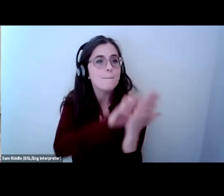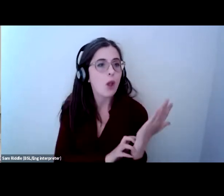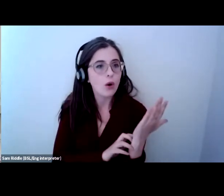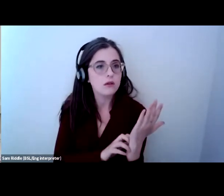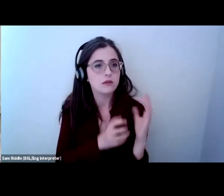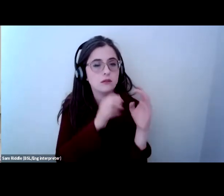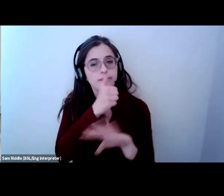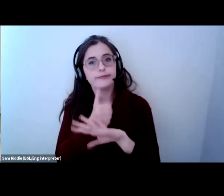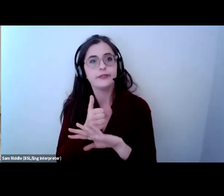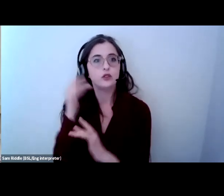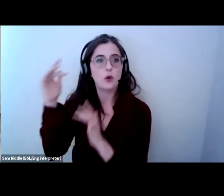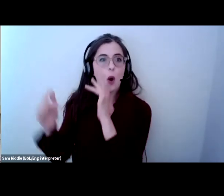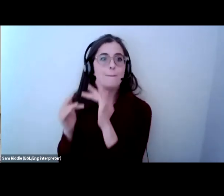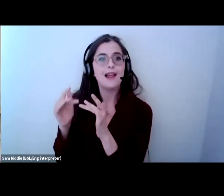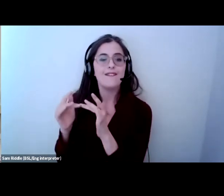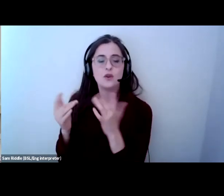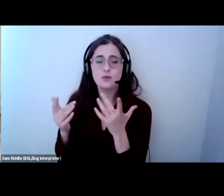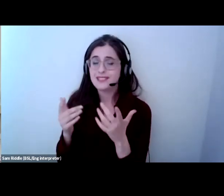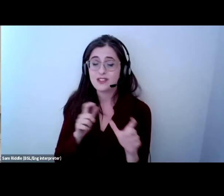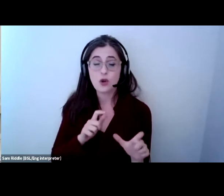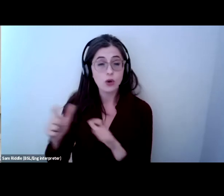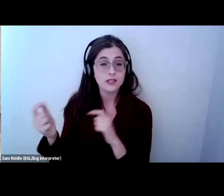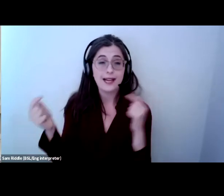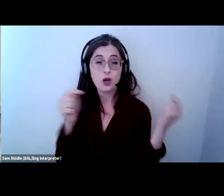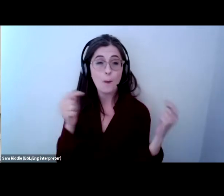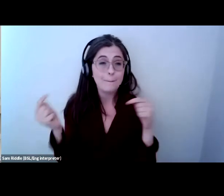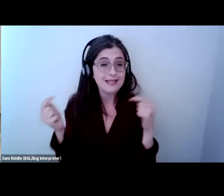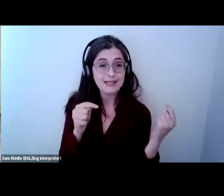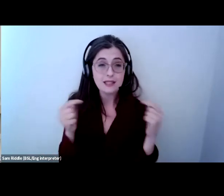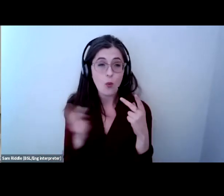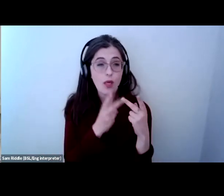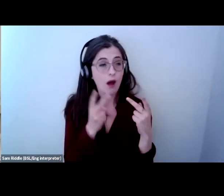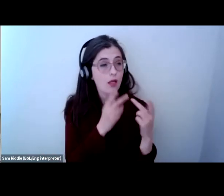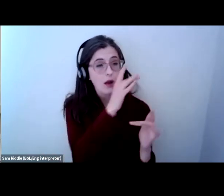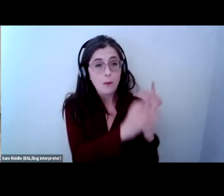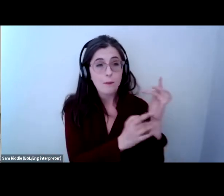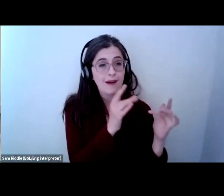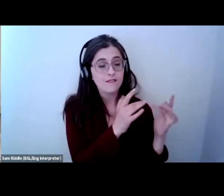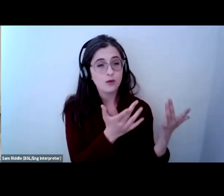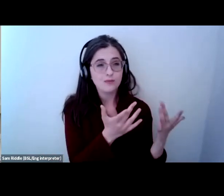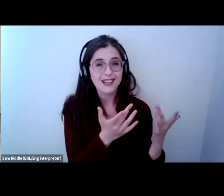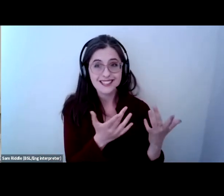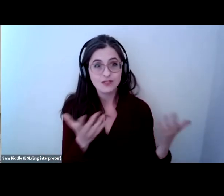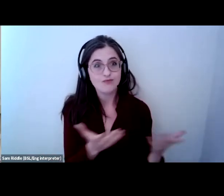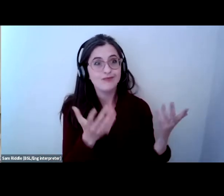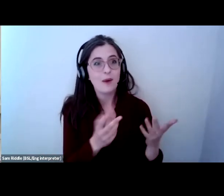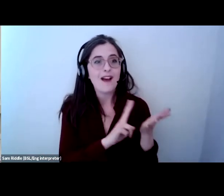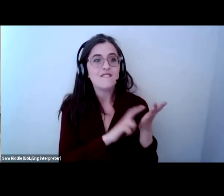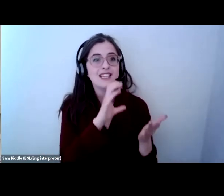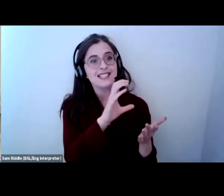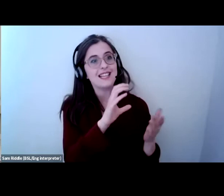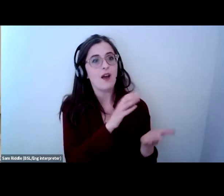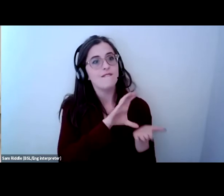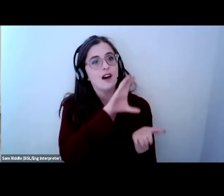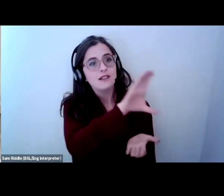it's a constant competing with other platforms, and it's very much driven by VC funding. The ones that get more VC